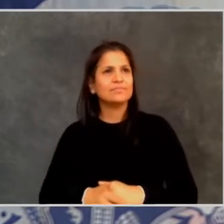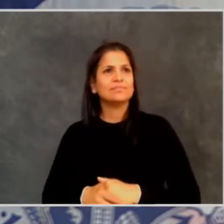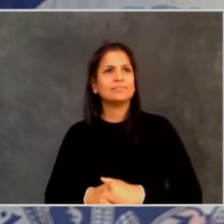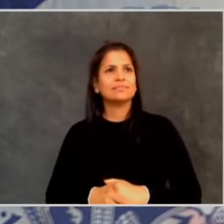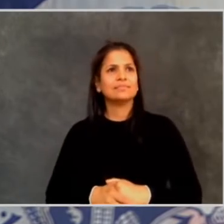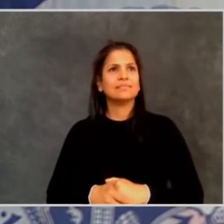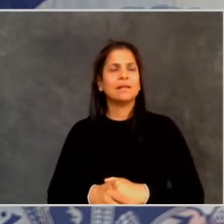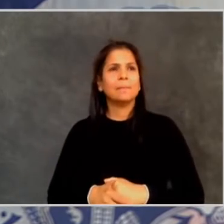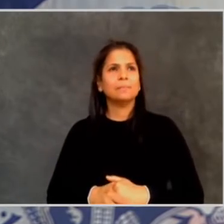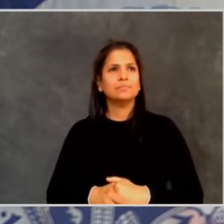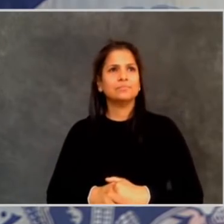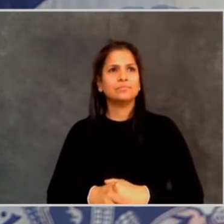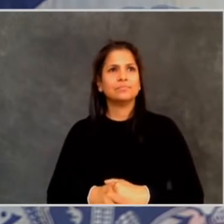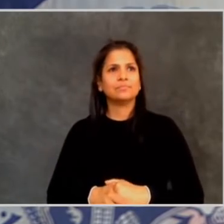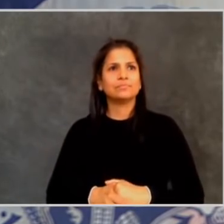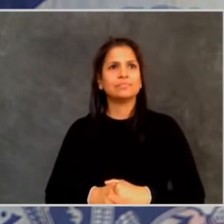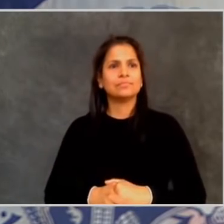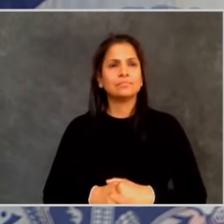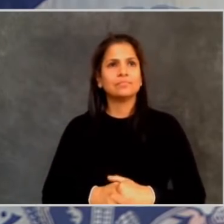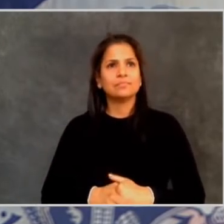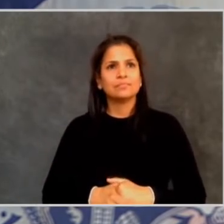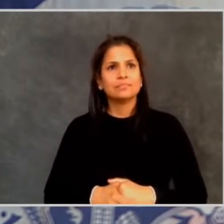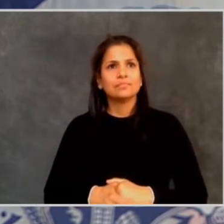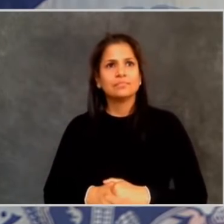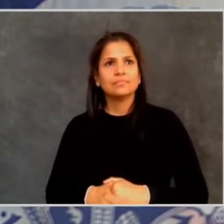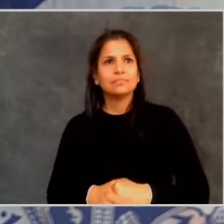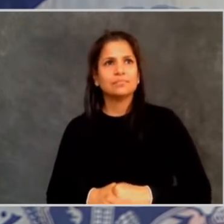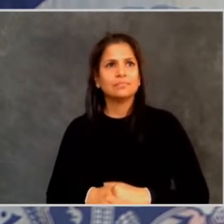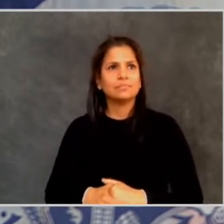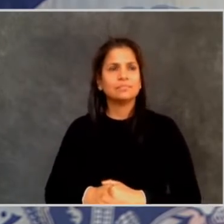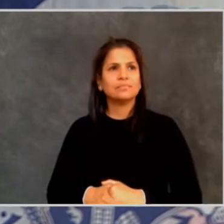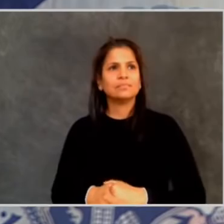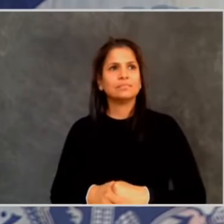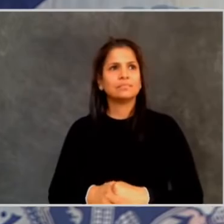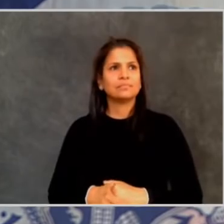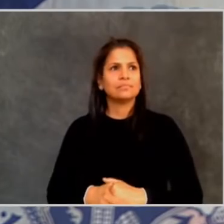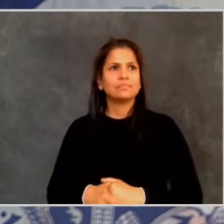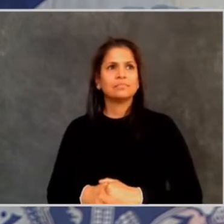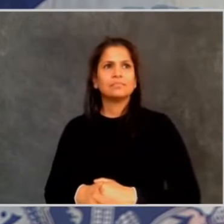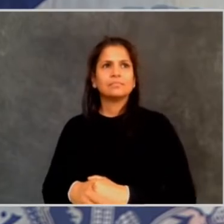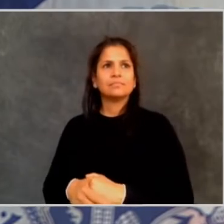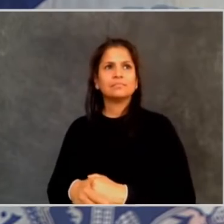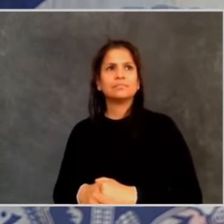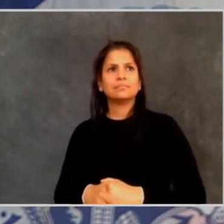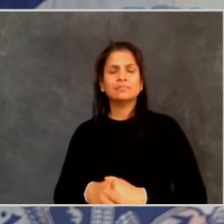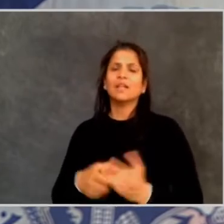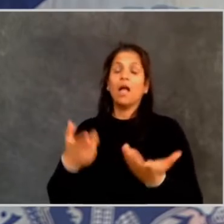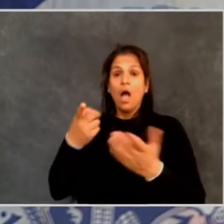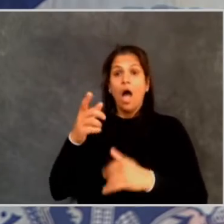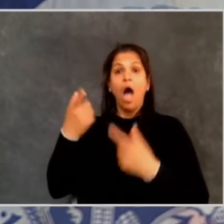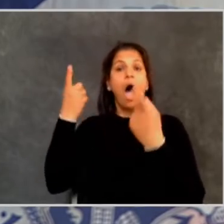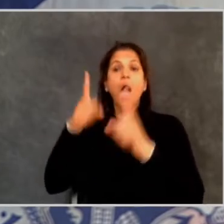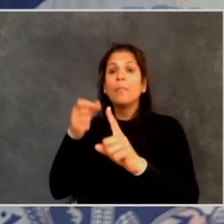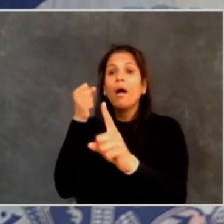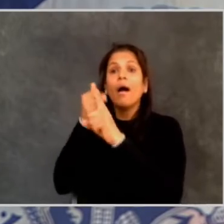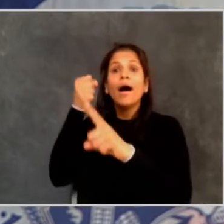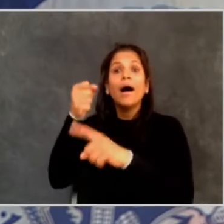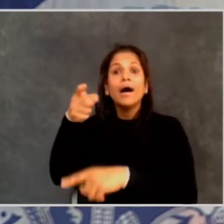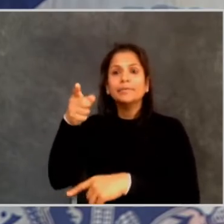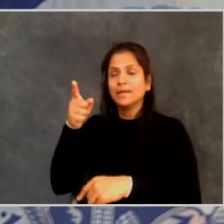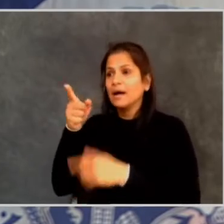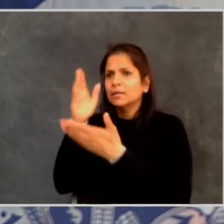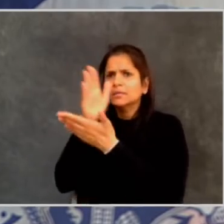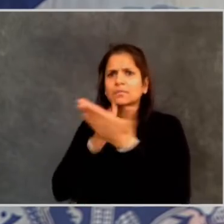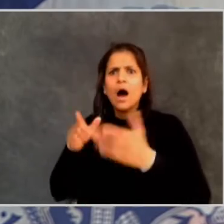less, that's striking because that moved rapidly in a matter of days. Again, I want to see a lot more days